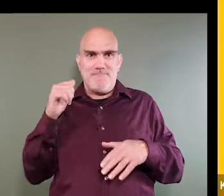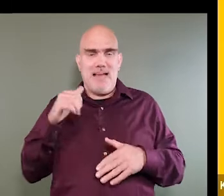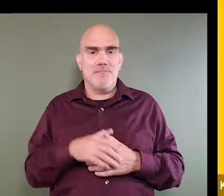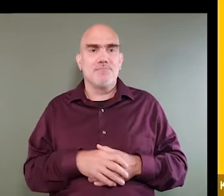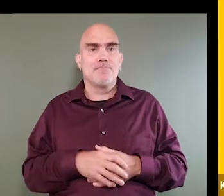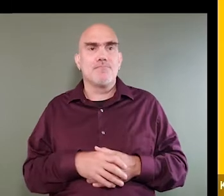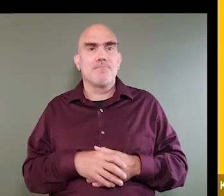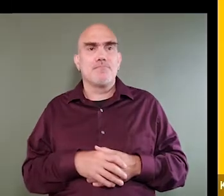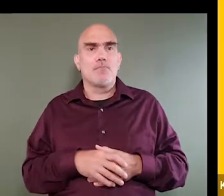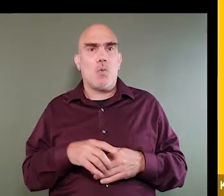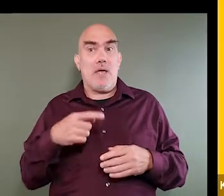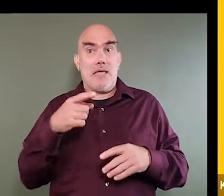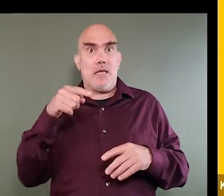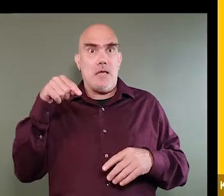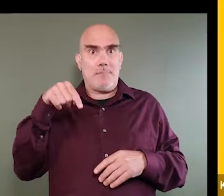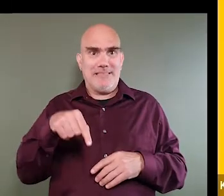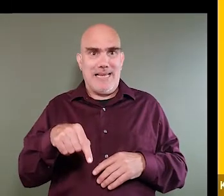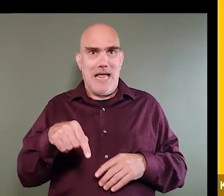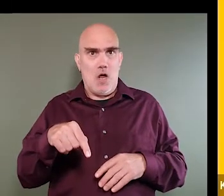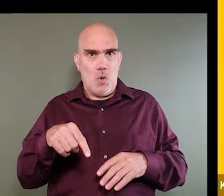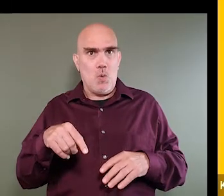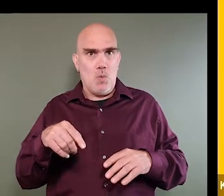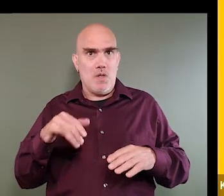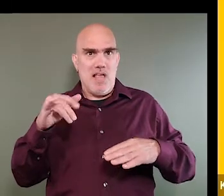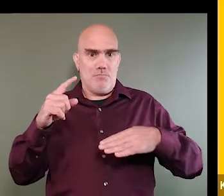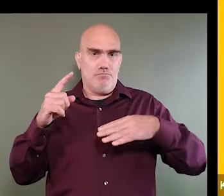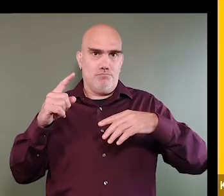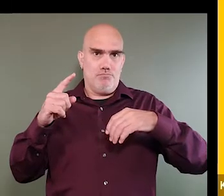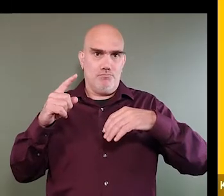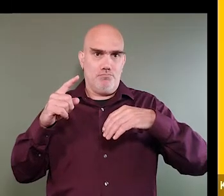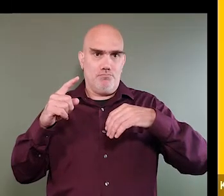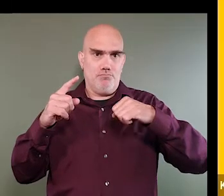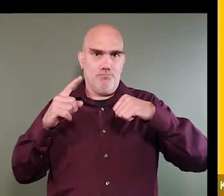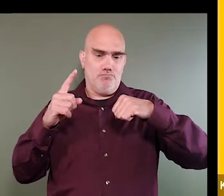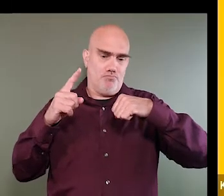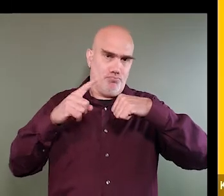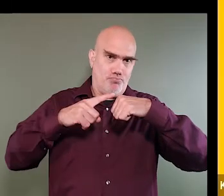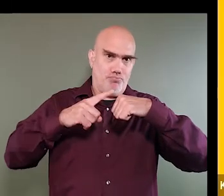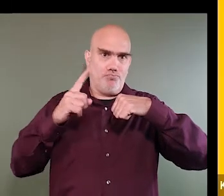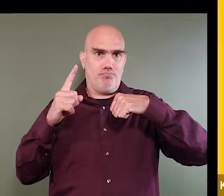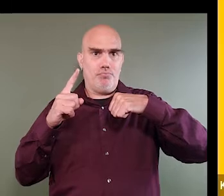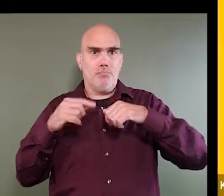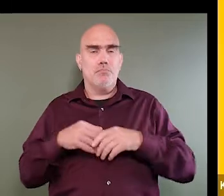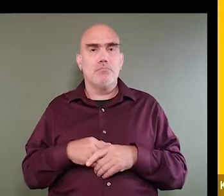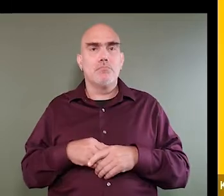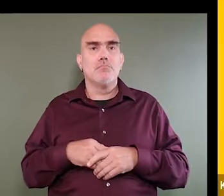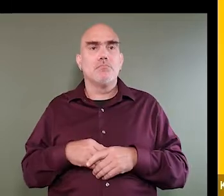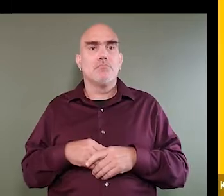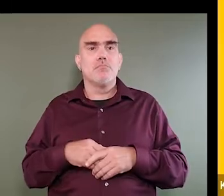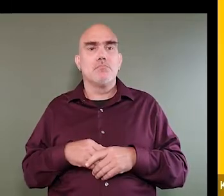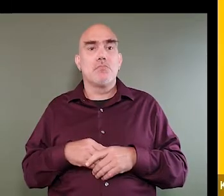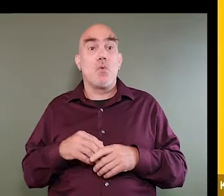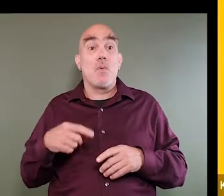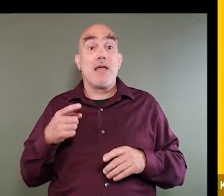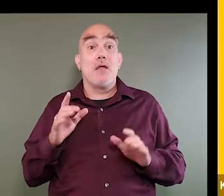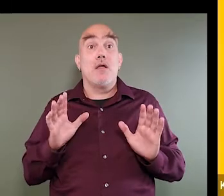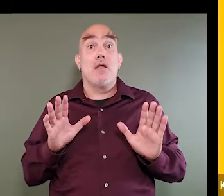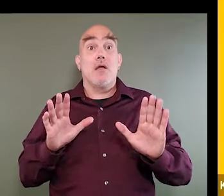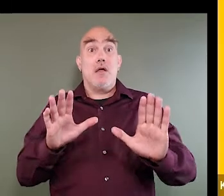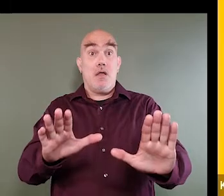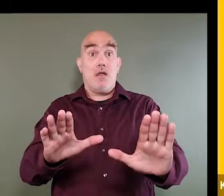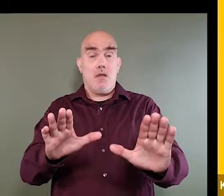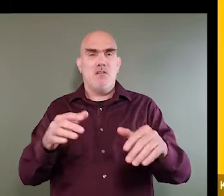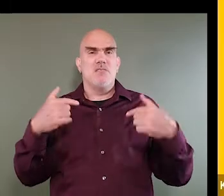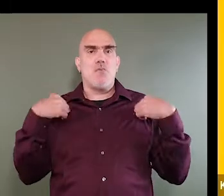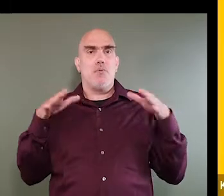back as comes down, bringing his chest down to the seat of his chair. And then as he comes back up, he's rounding his back out